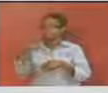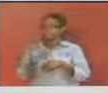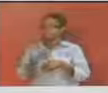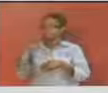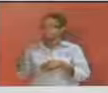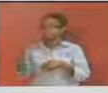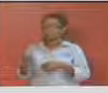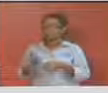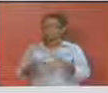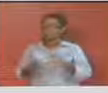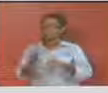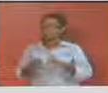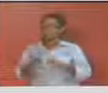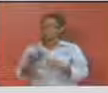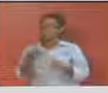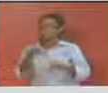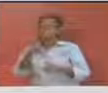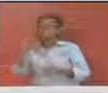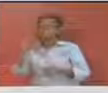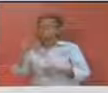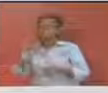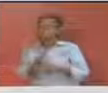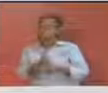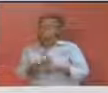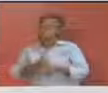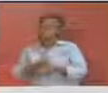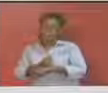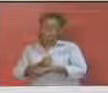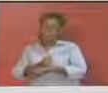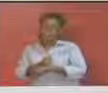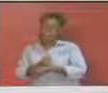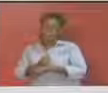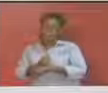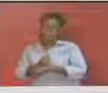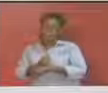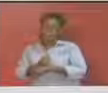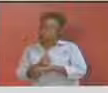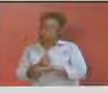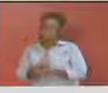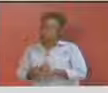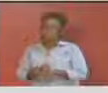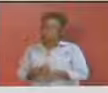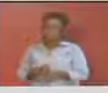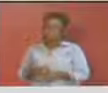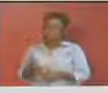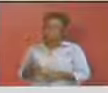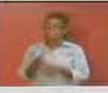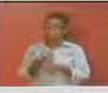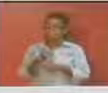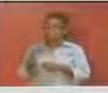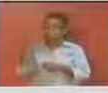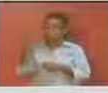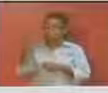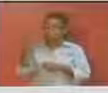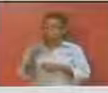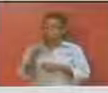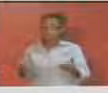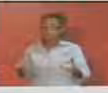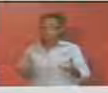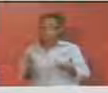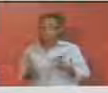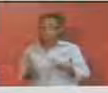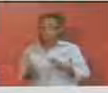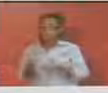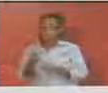So so far, we have only received 4 samples from Antigua. 2 of them were from December, 2 of them were quite